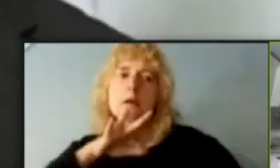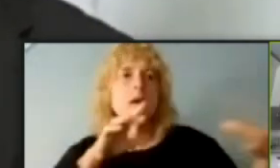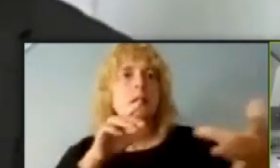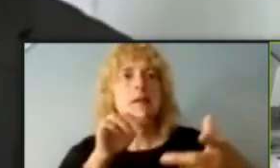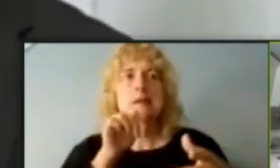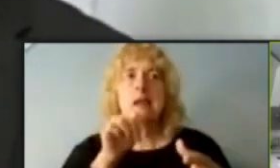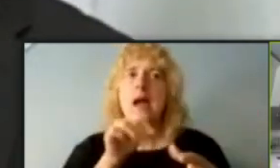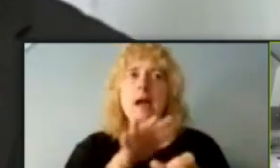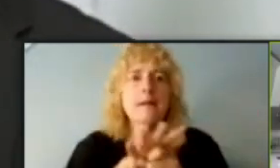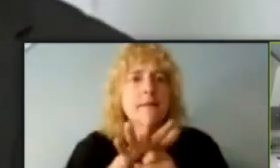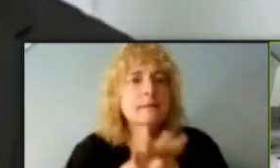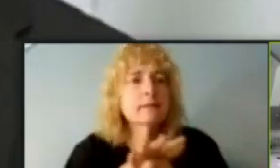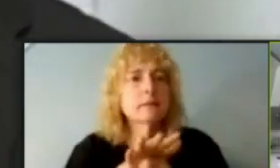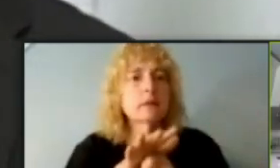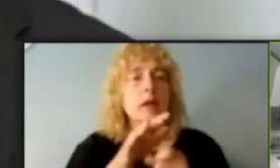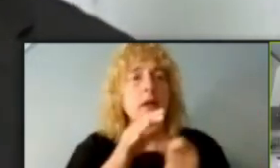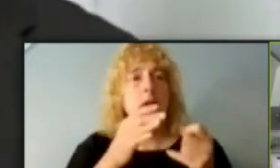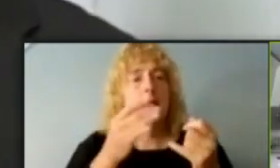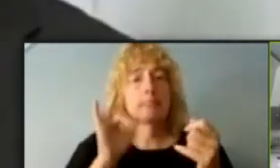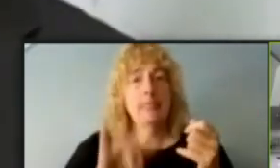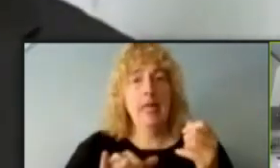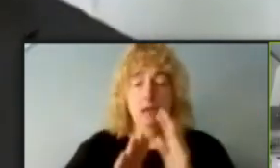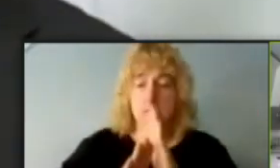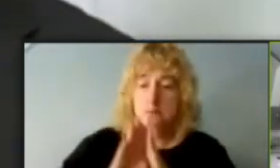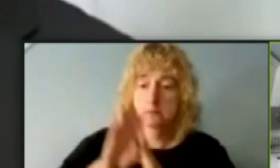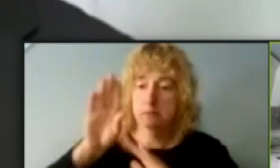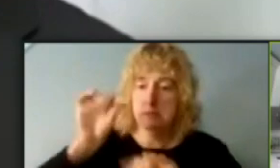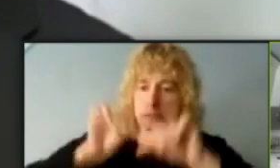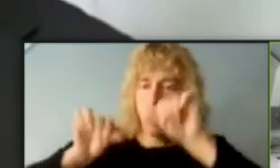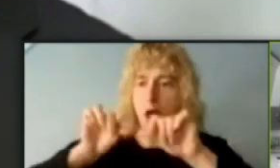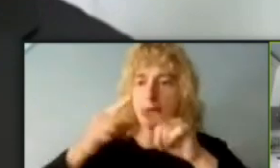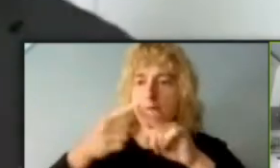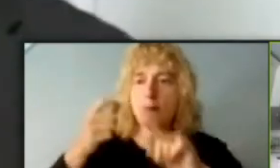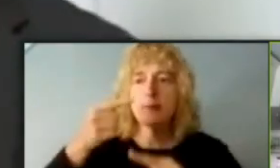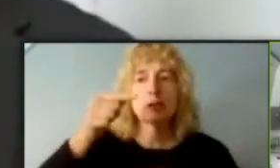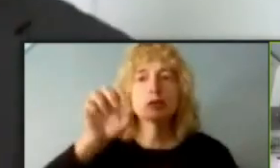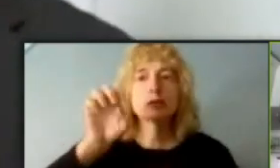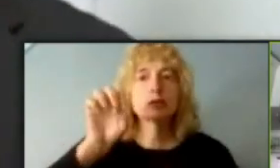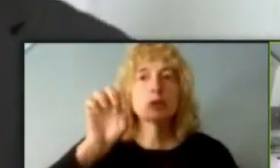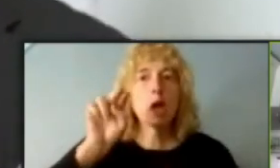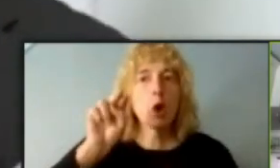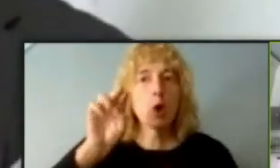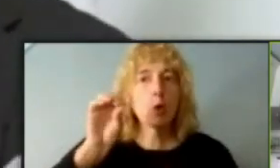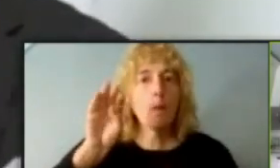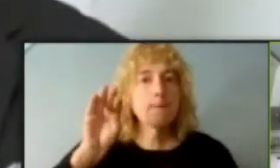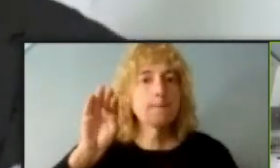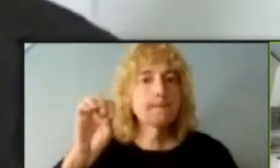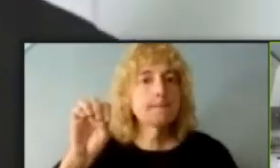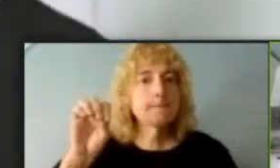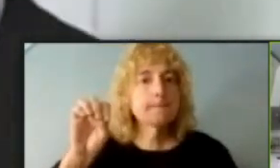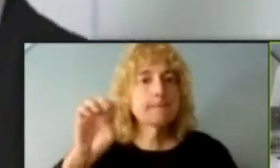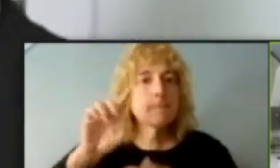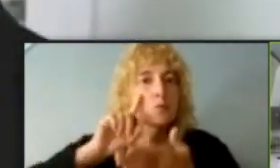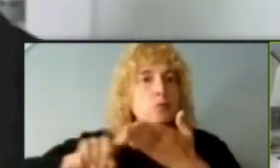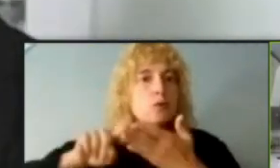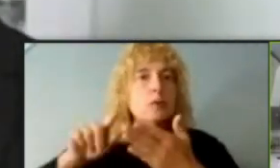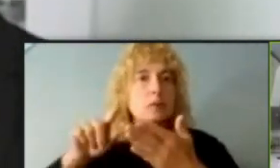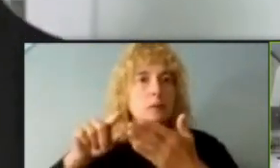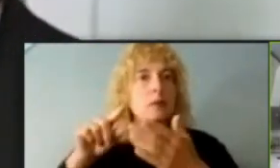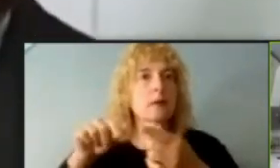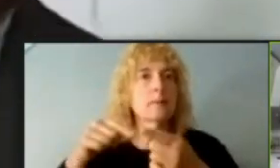science that is coming from the genome. And he expressed opinions about that a lot of different